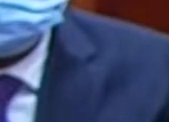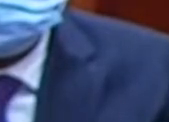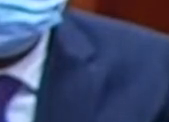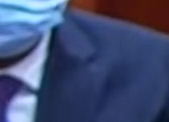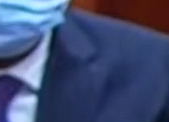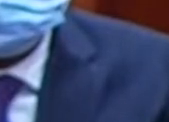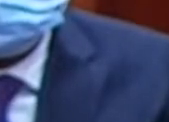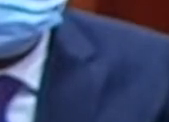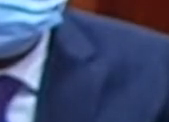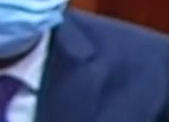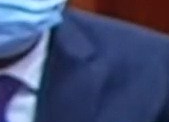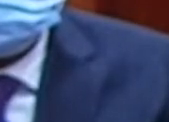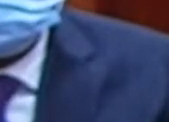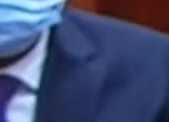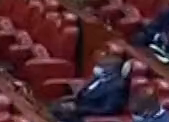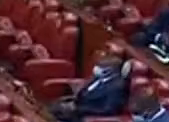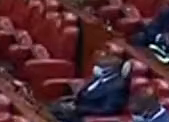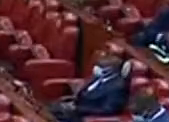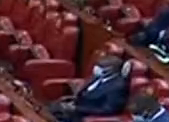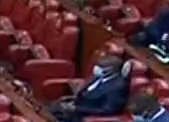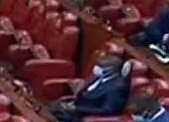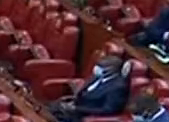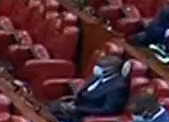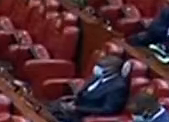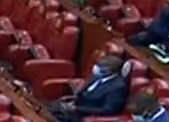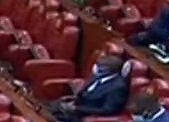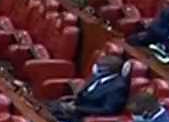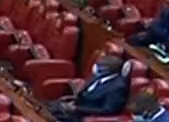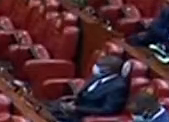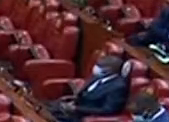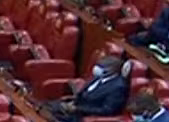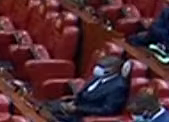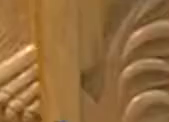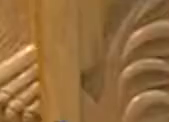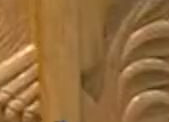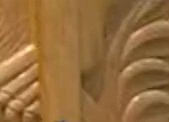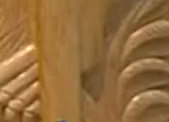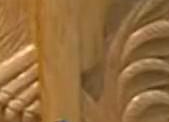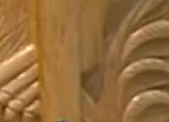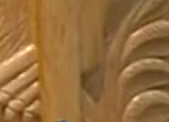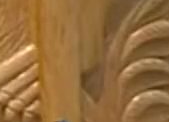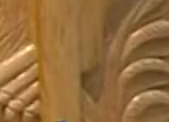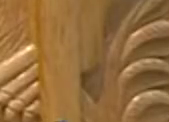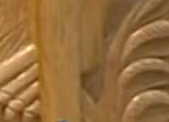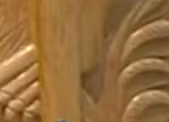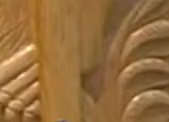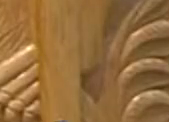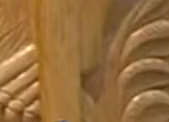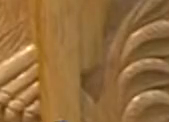Thank you, Mr. Speaker, for the opportunity. For another member for Webuye West.